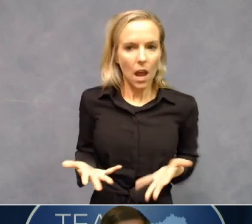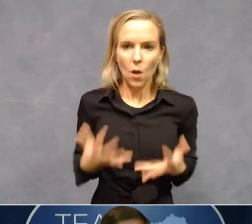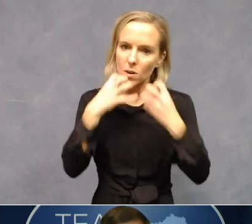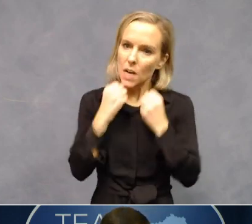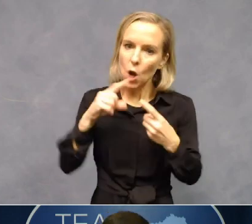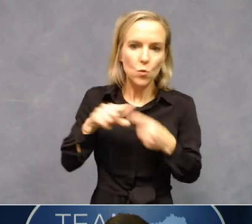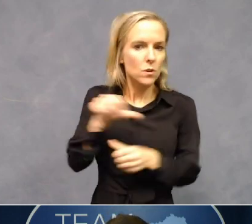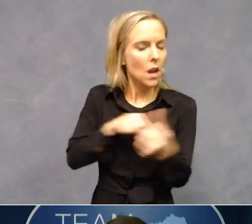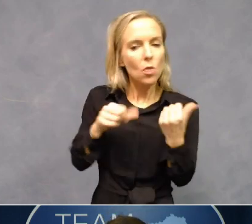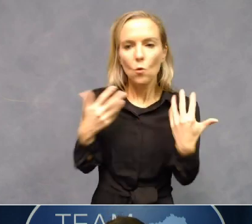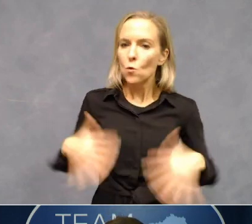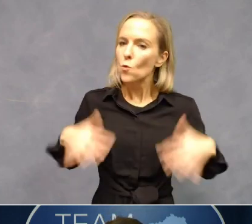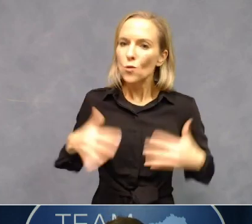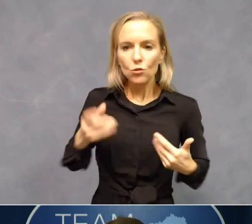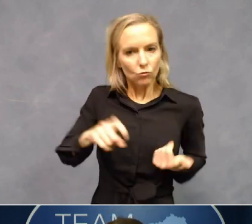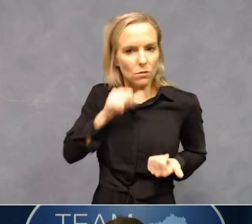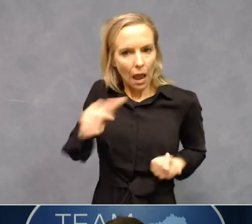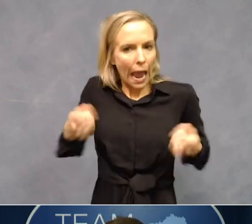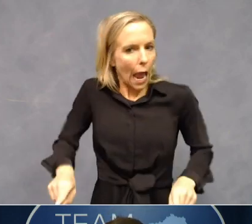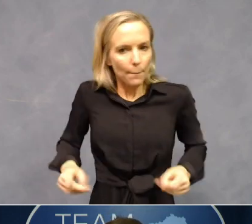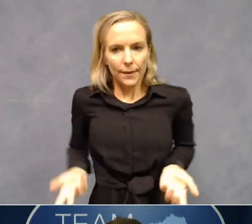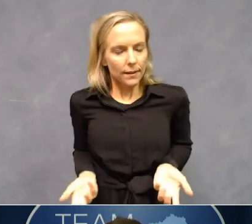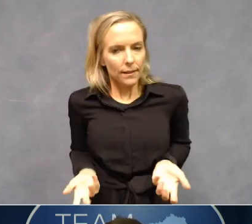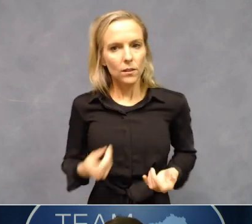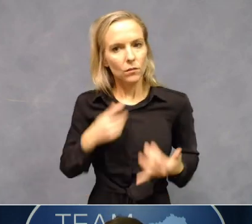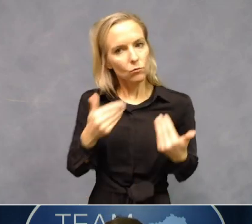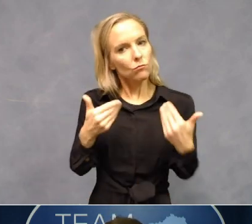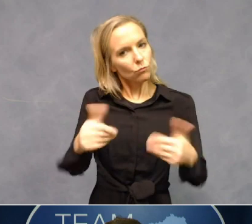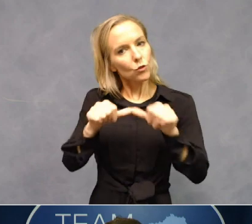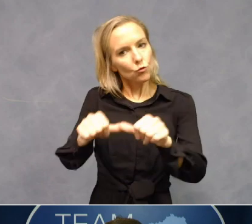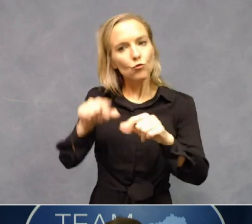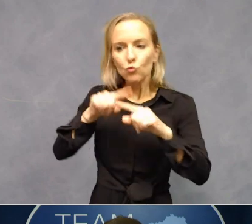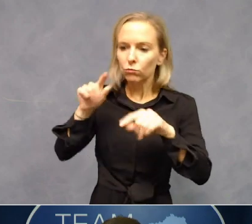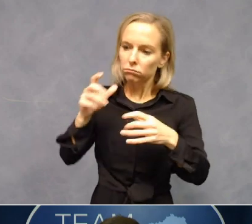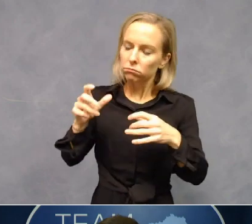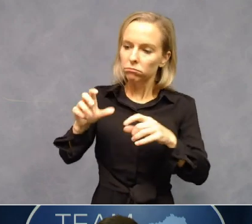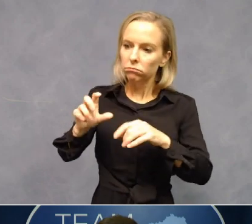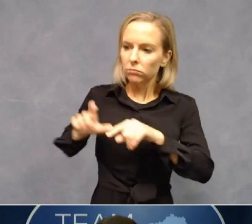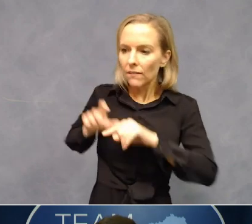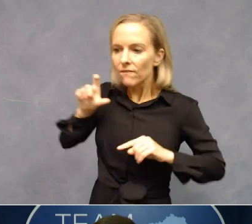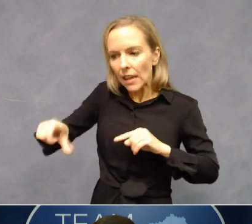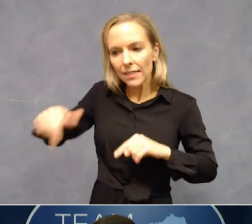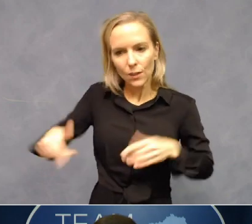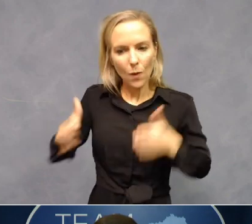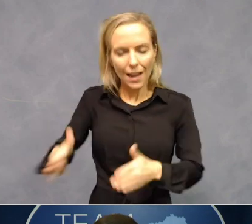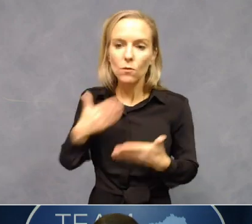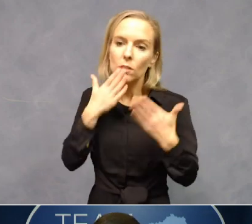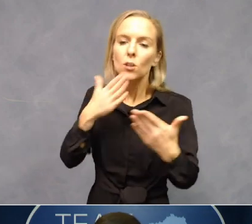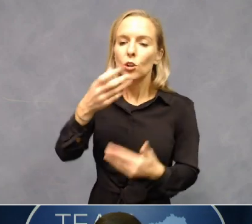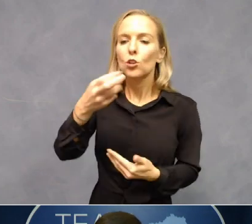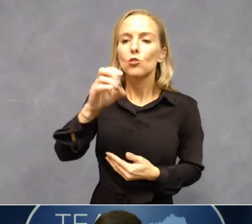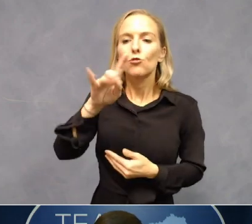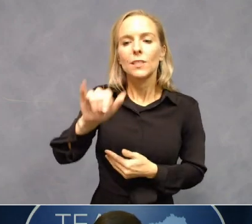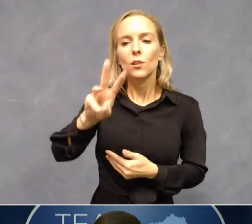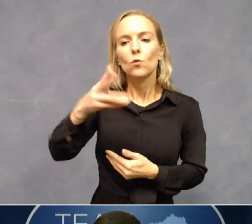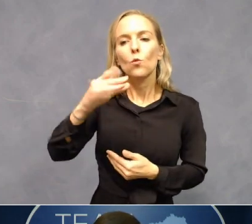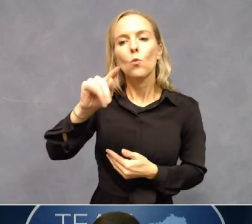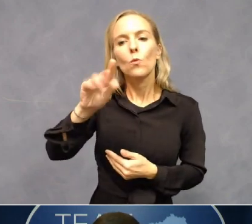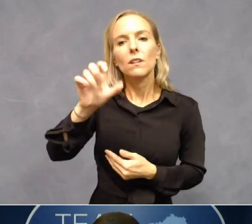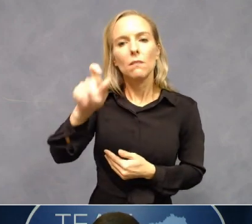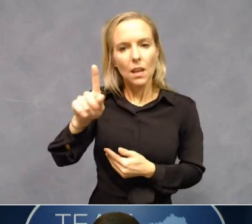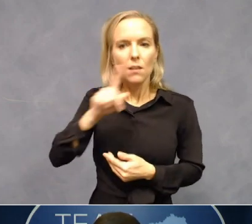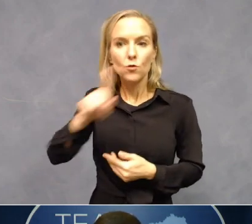happen. So let's continue to invest this way. I want to thank Christy Whitlatch, President and CEO of King's